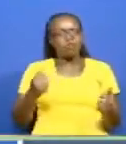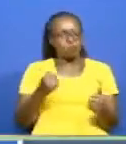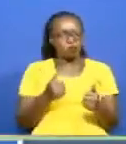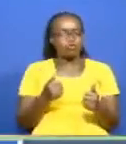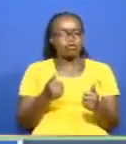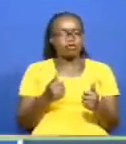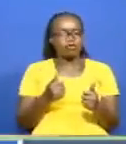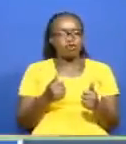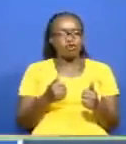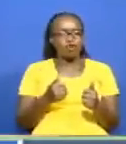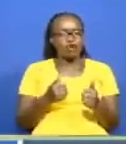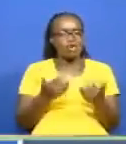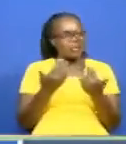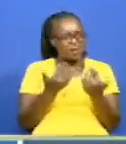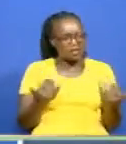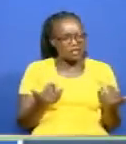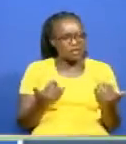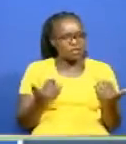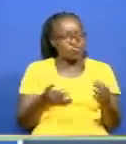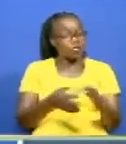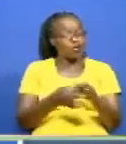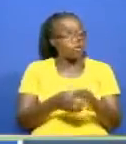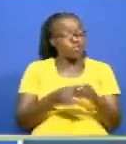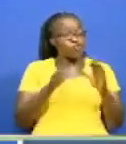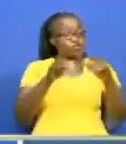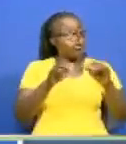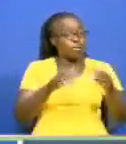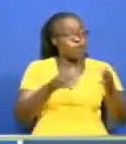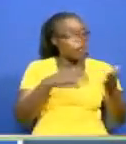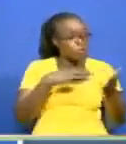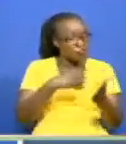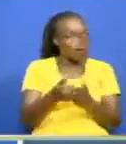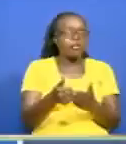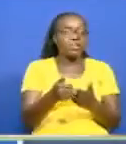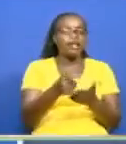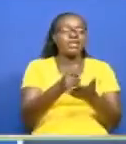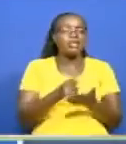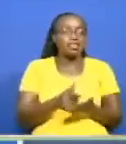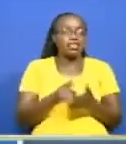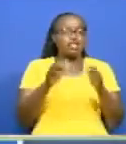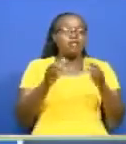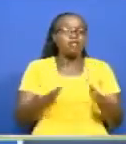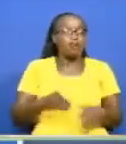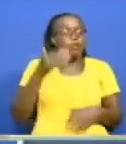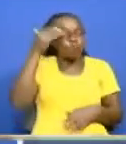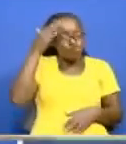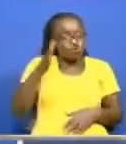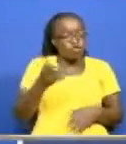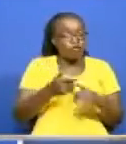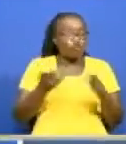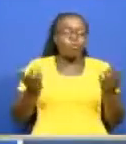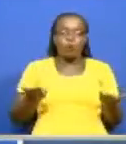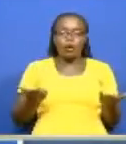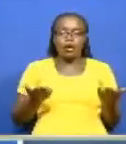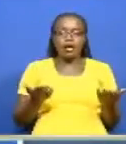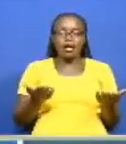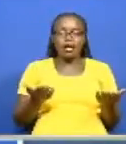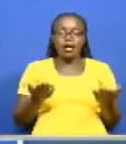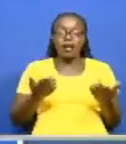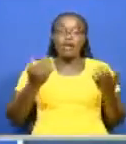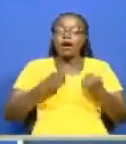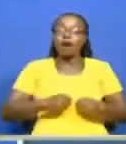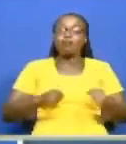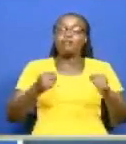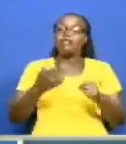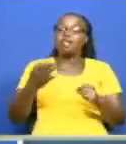ya wakulima uuse ulipe ndeni ambayo mkulima ajui ilitoka wapi. Kwa hivyo, tunataka kupeana hiyo uwezo